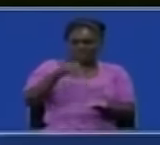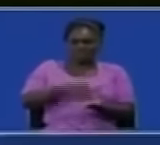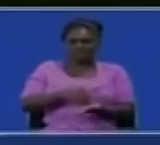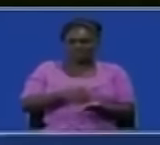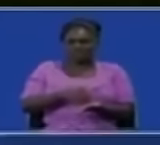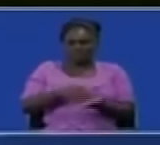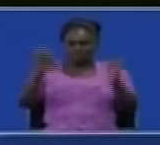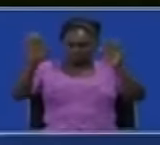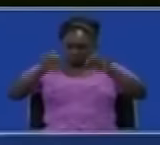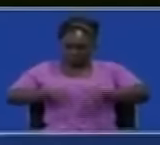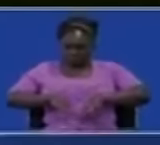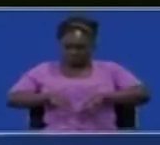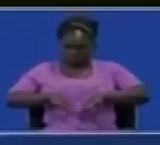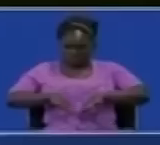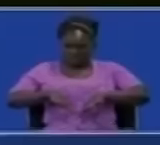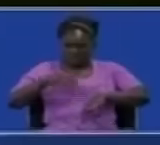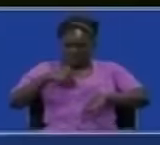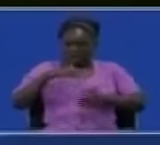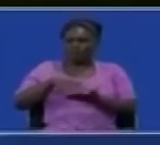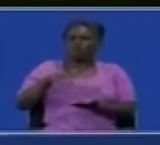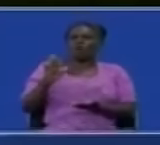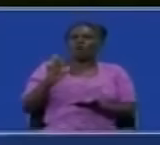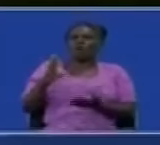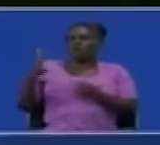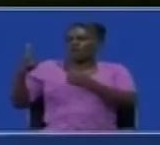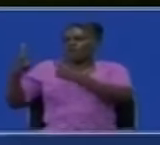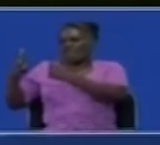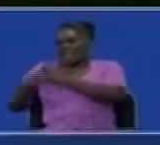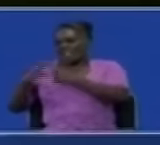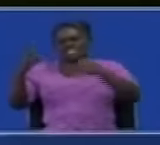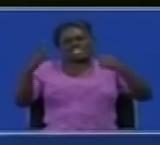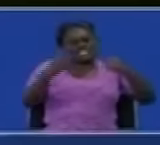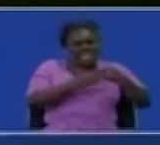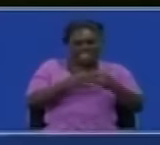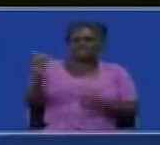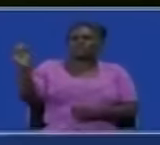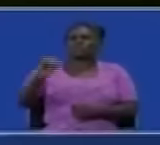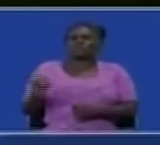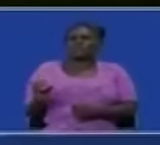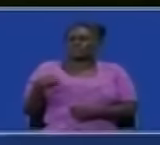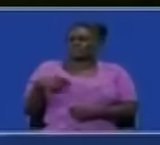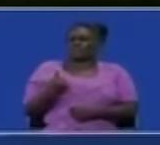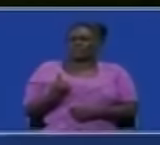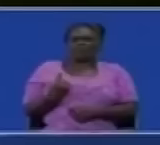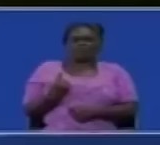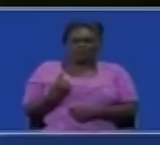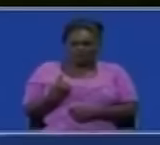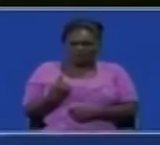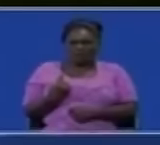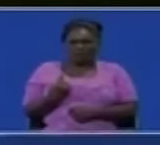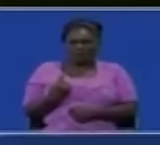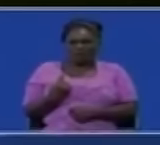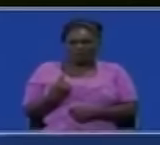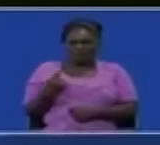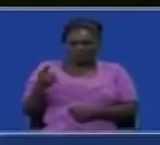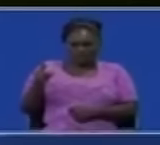and in Rift Valley had in excess of 98% voter turnout. To me, that didn't sound